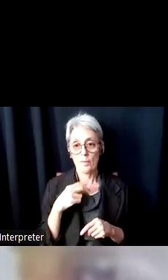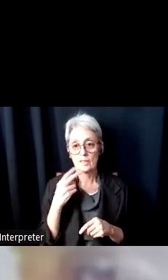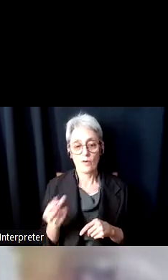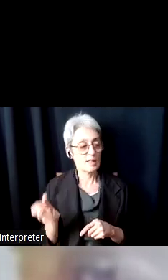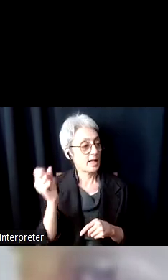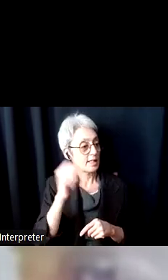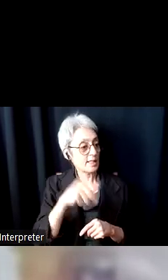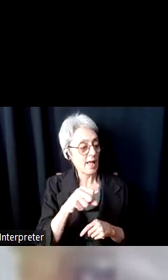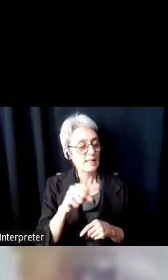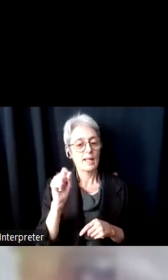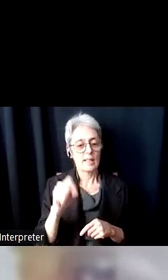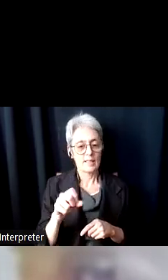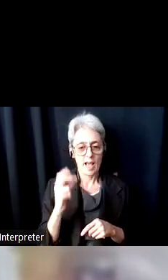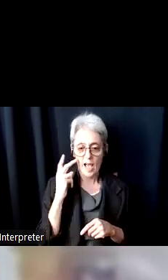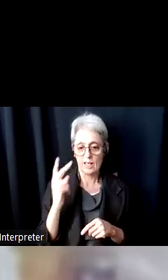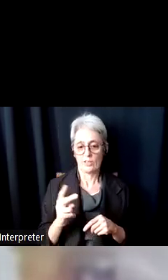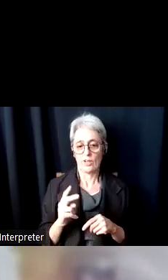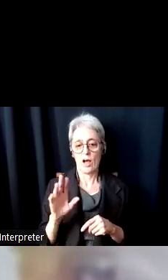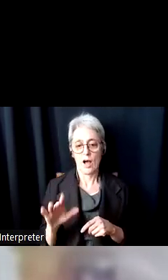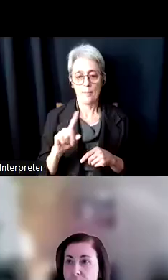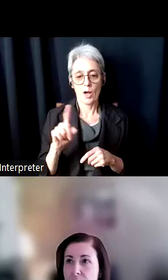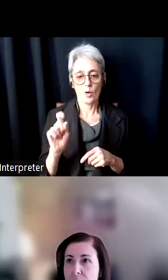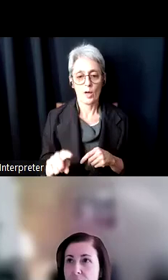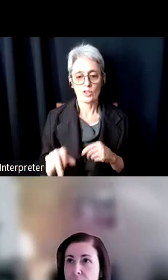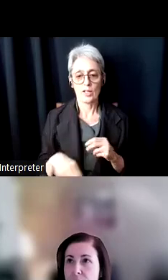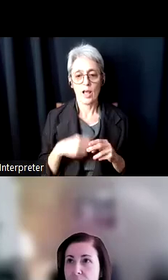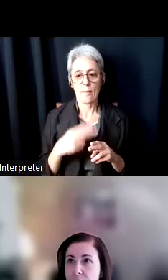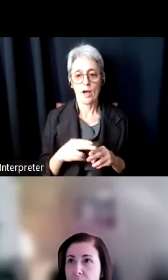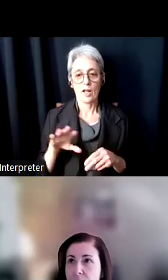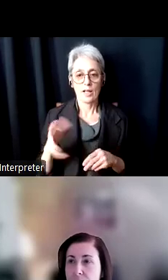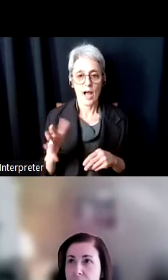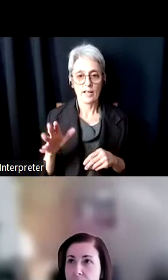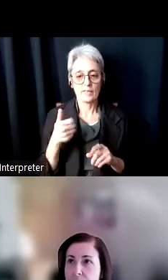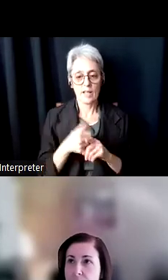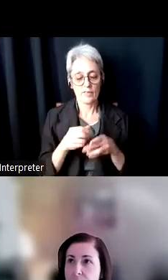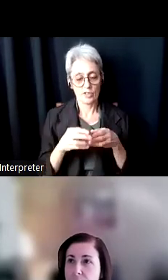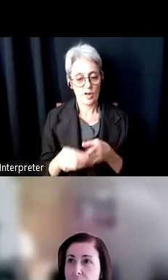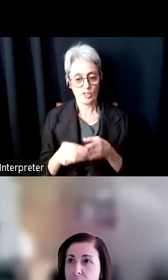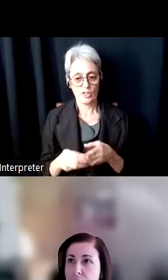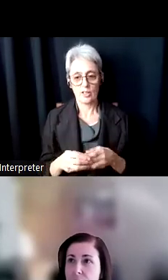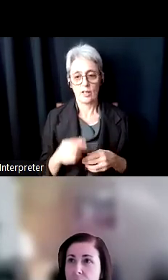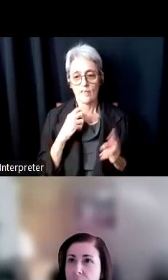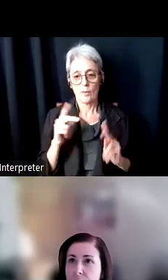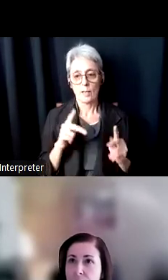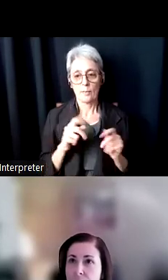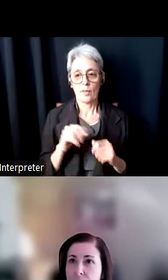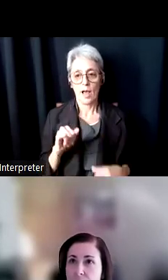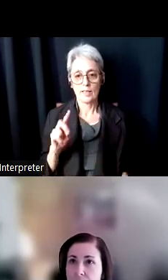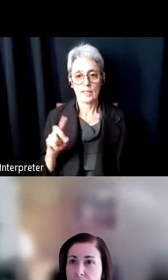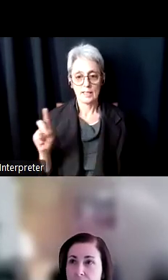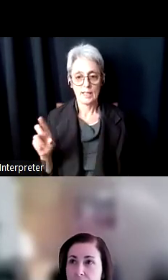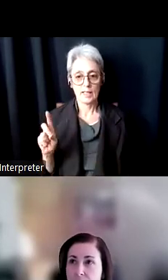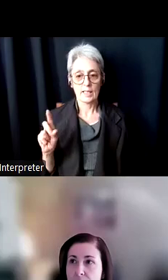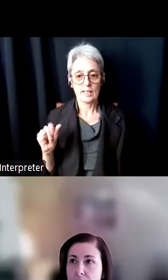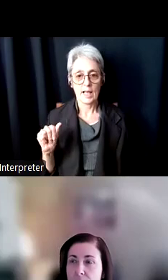Yeah, I saw a question about kind of self-direction for people with IDD, data on states